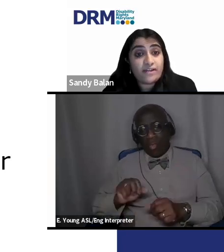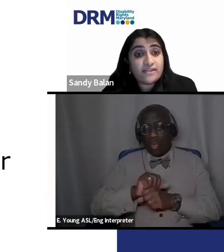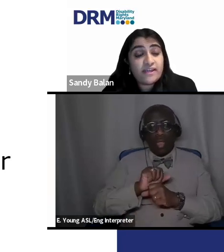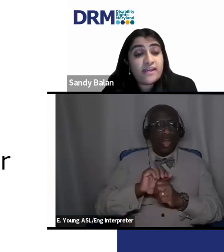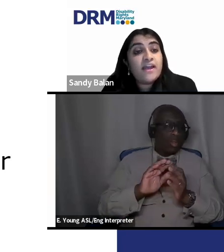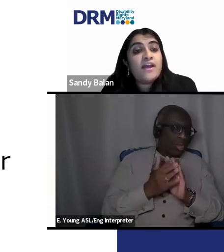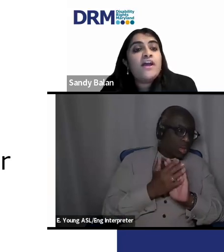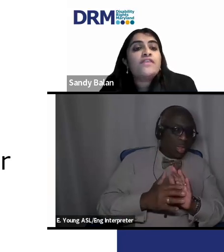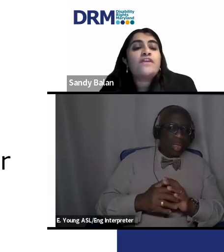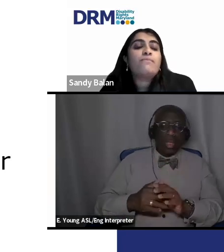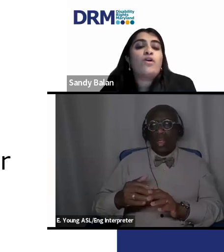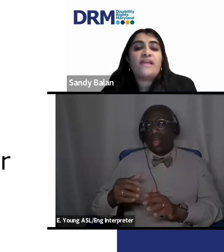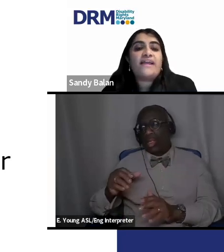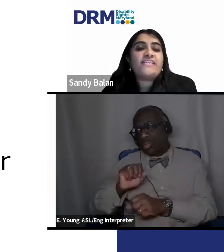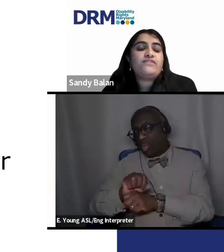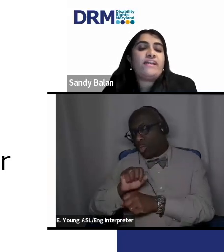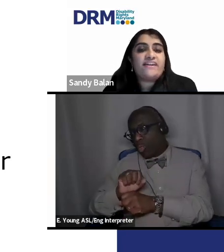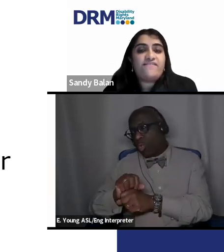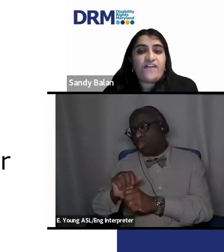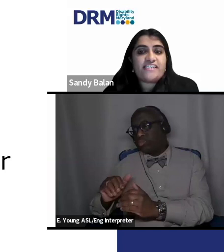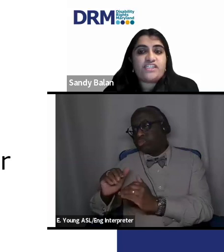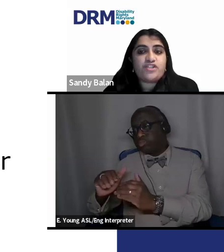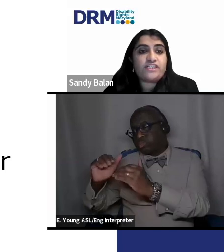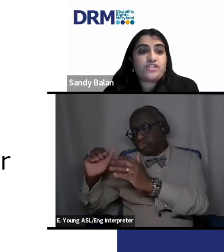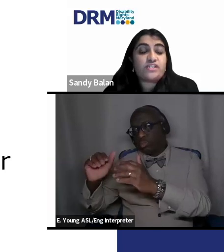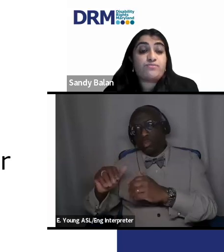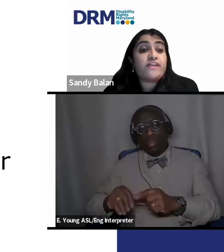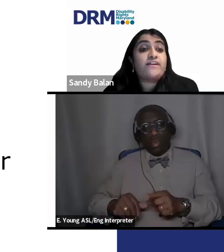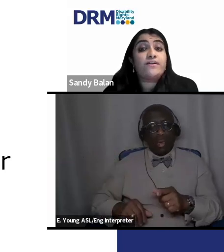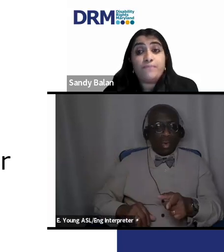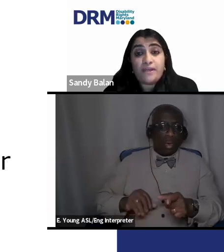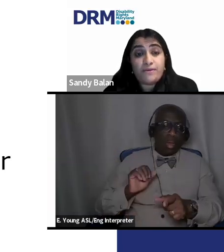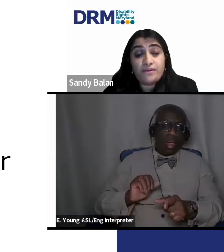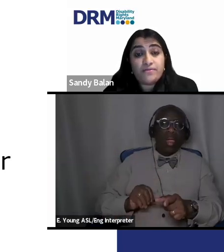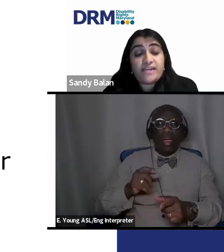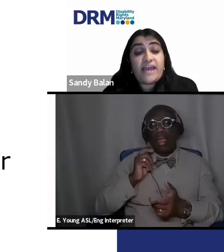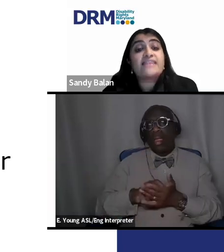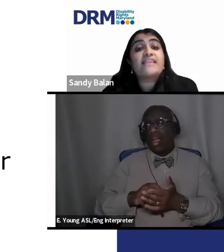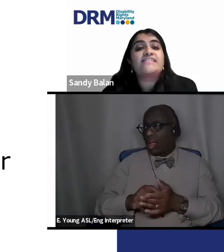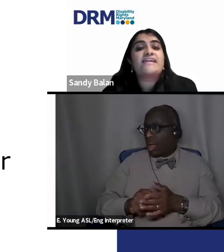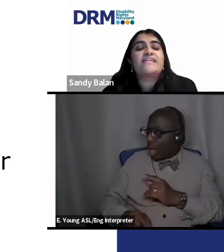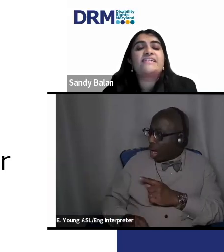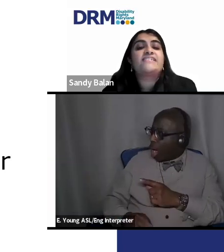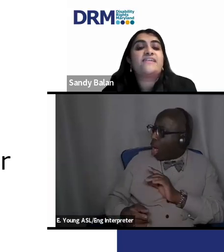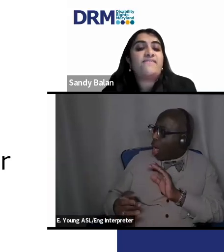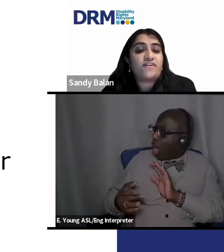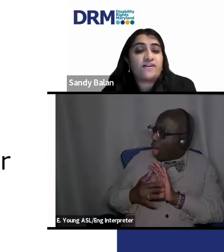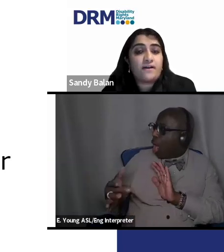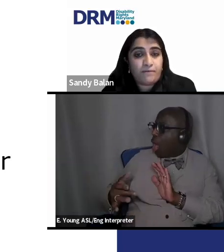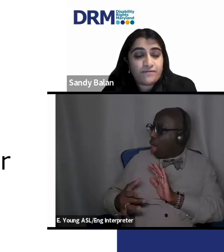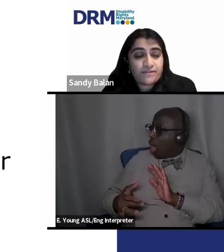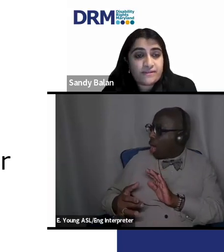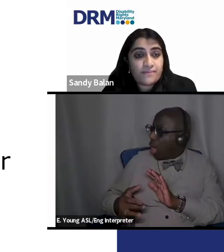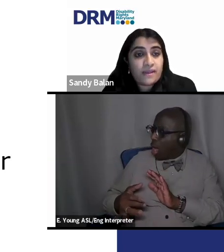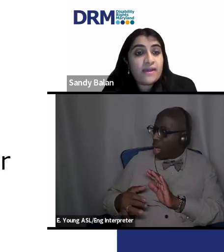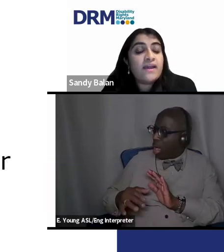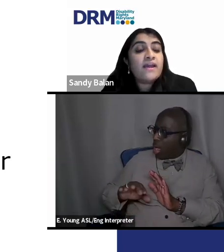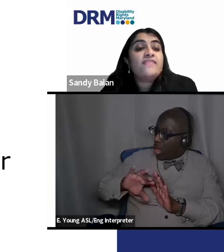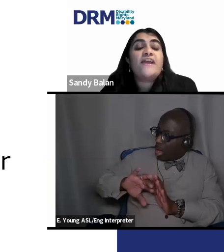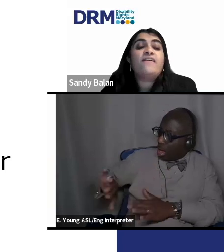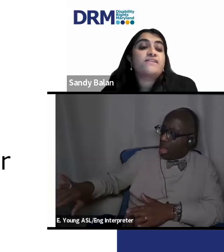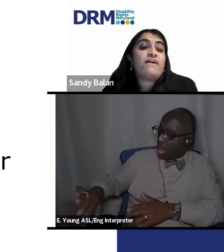in employment. They're more likely to identify situations where they could be abused and less likely to suffer